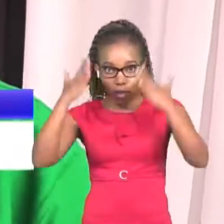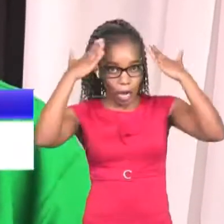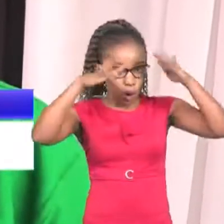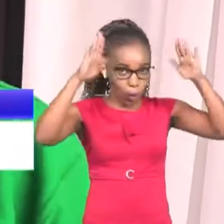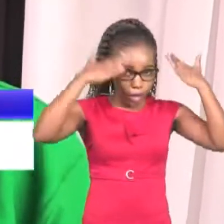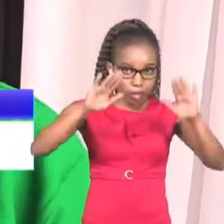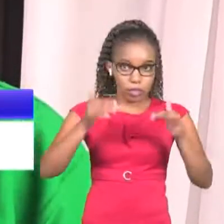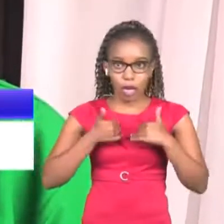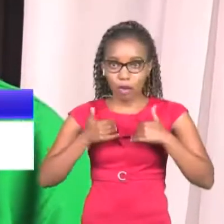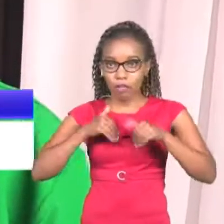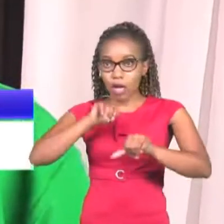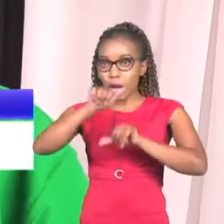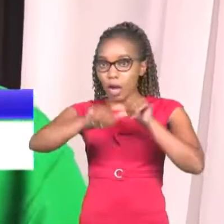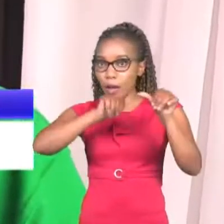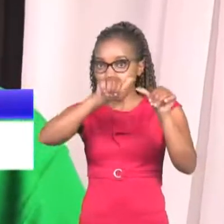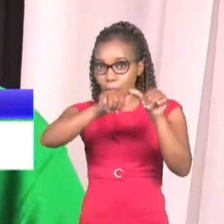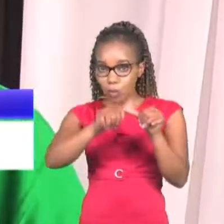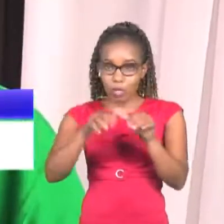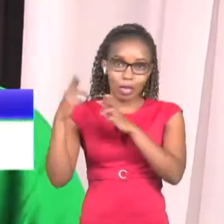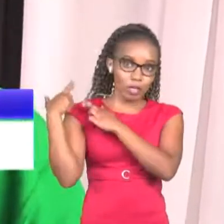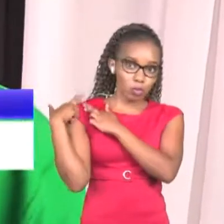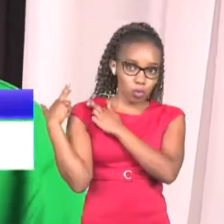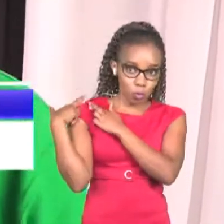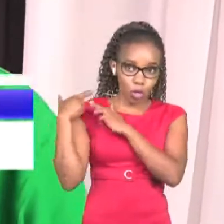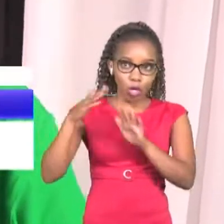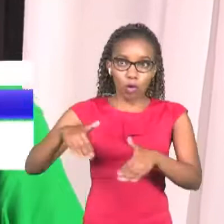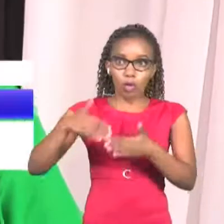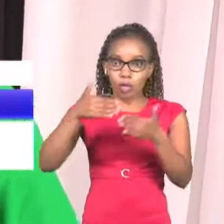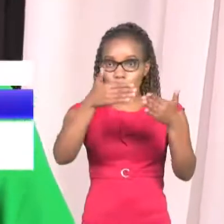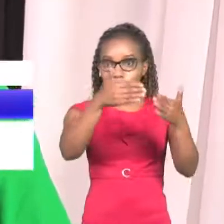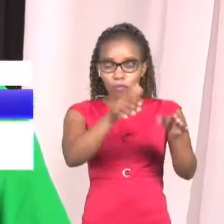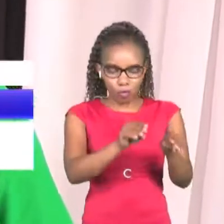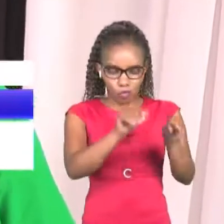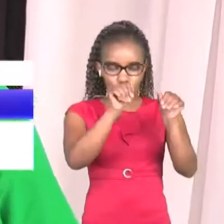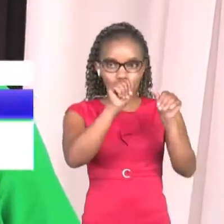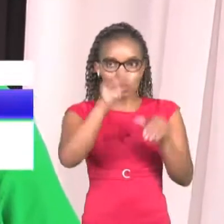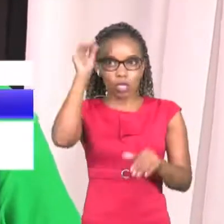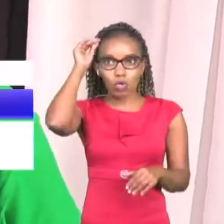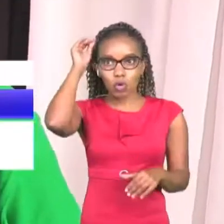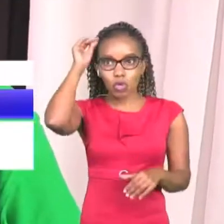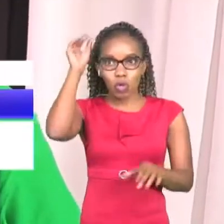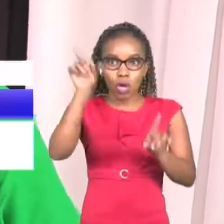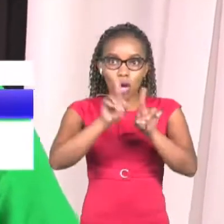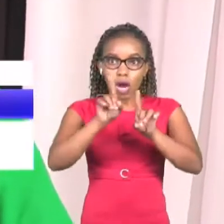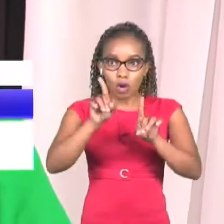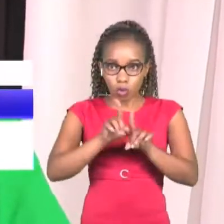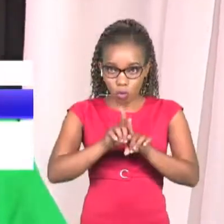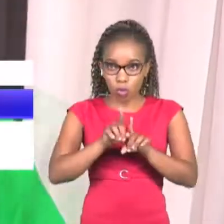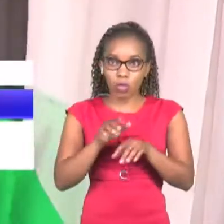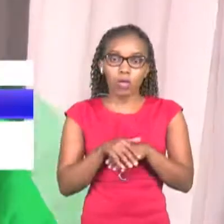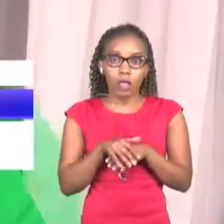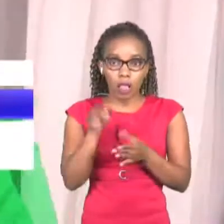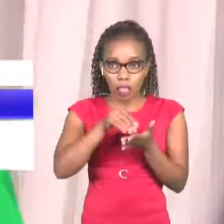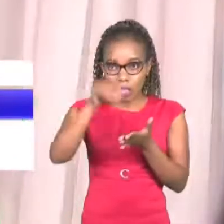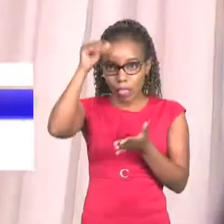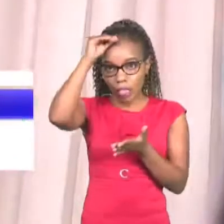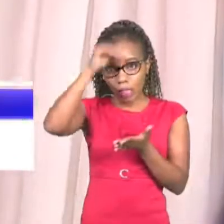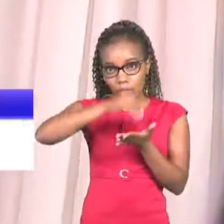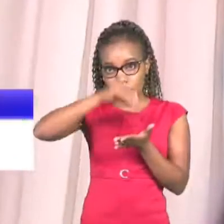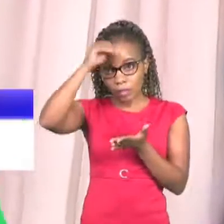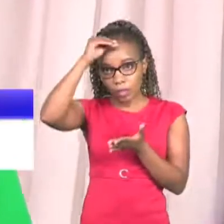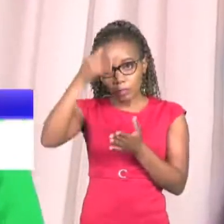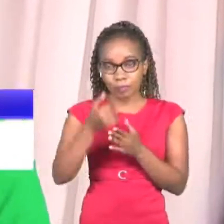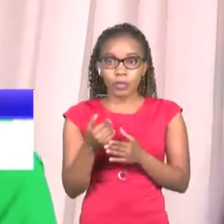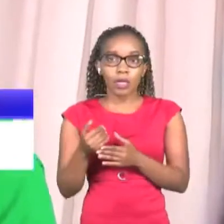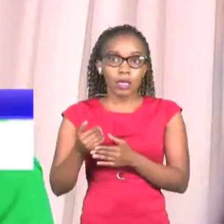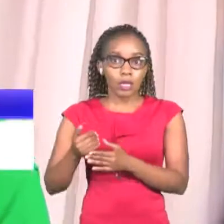about the role they play in providing quality education and lifelong learning. The teaching